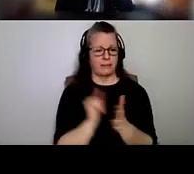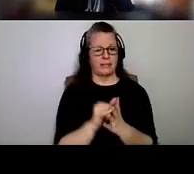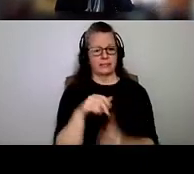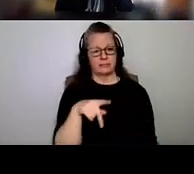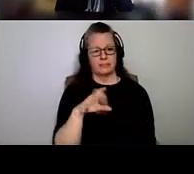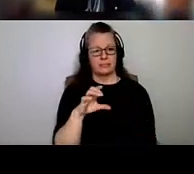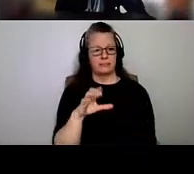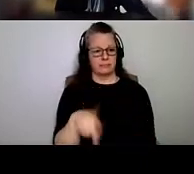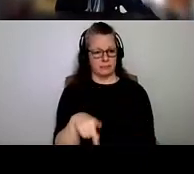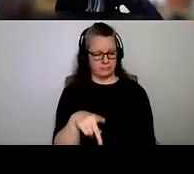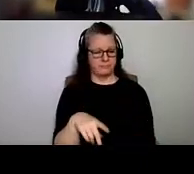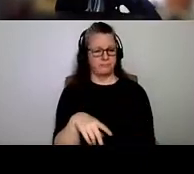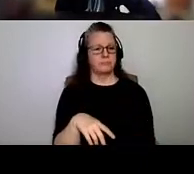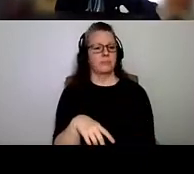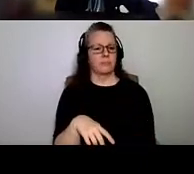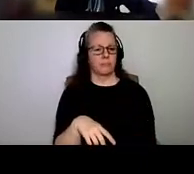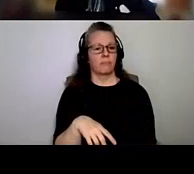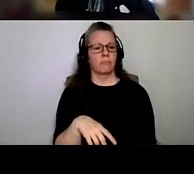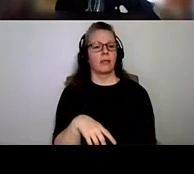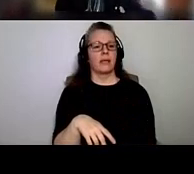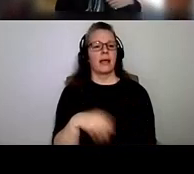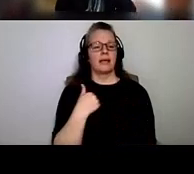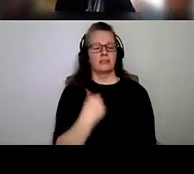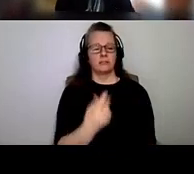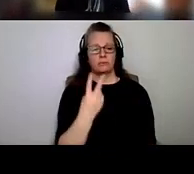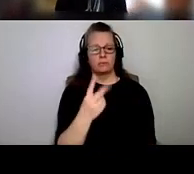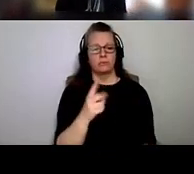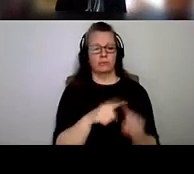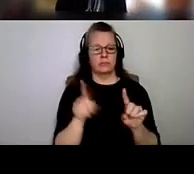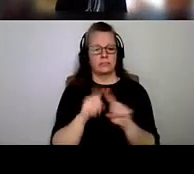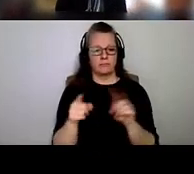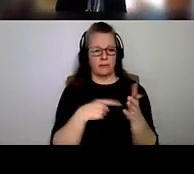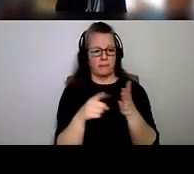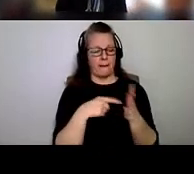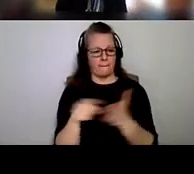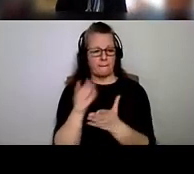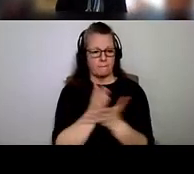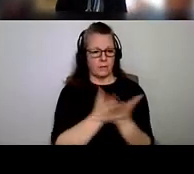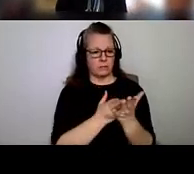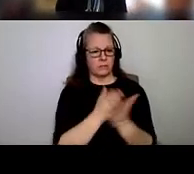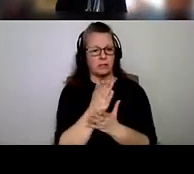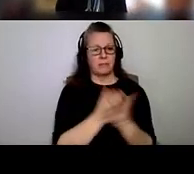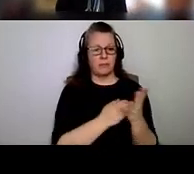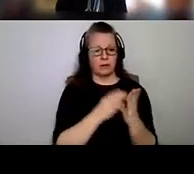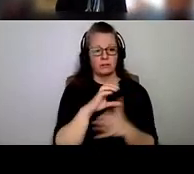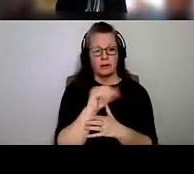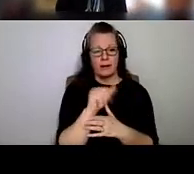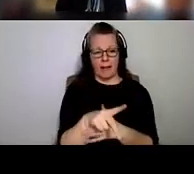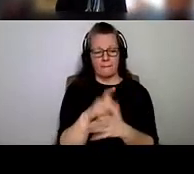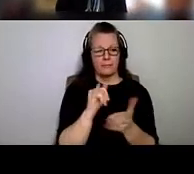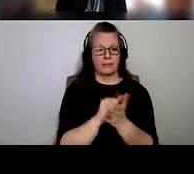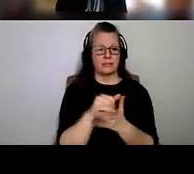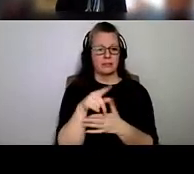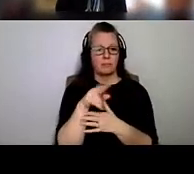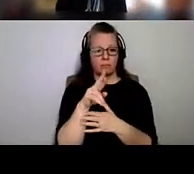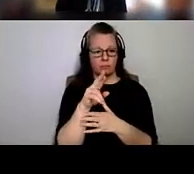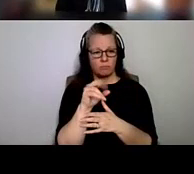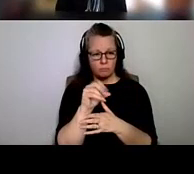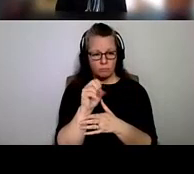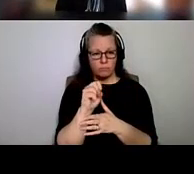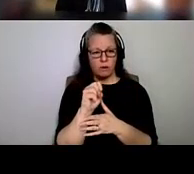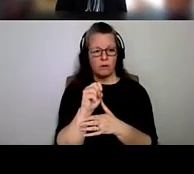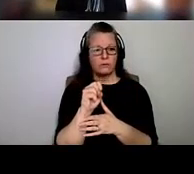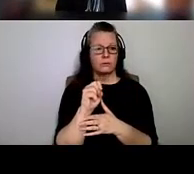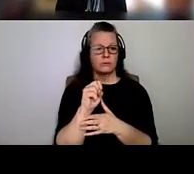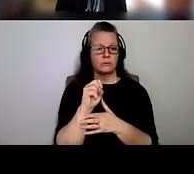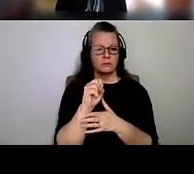capitation. APM2 has two different payment components. The partial cap, which is a prospective upfront payment